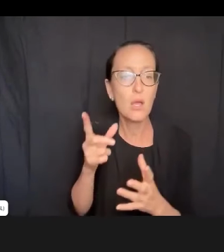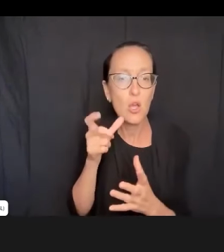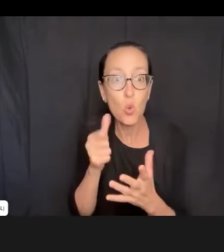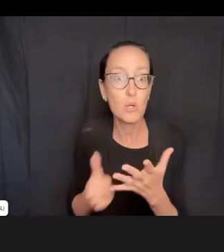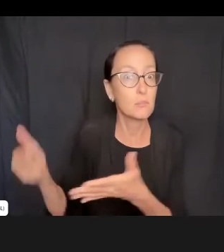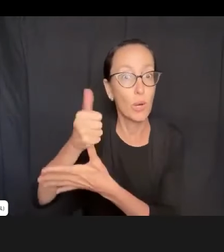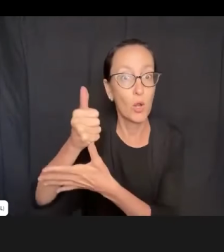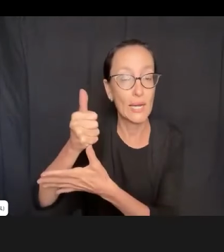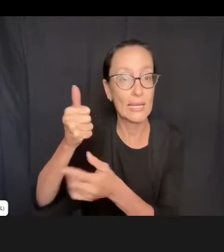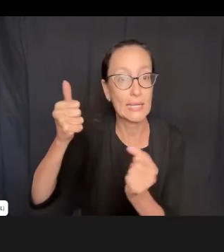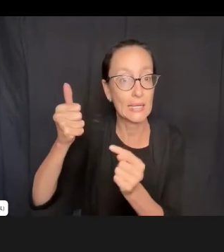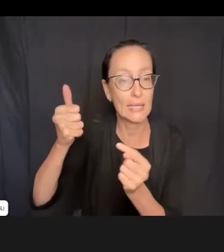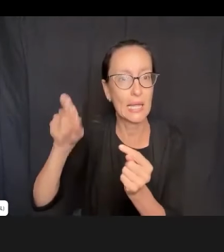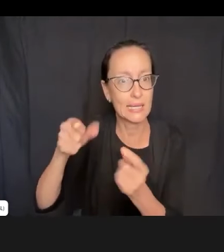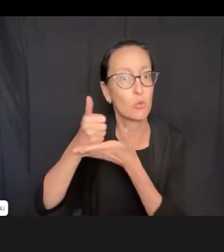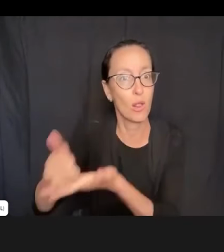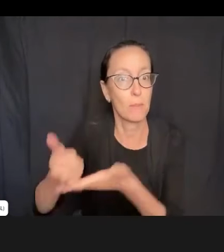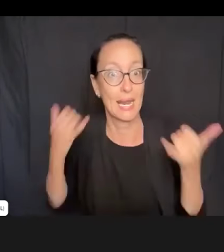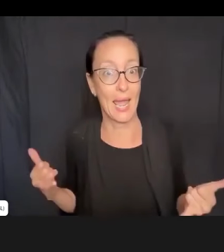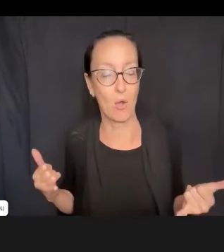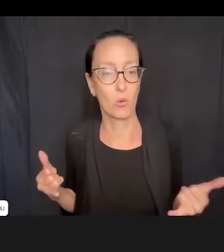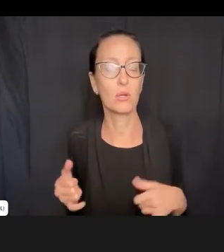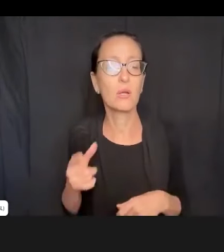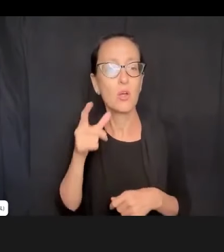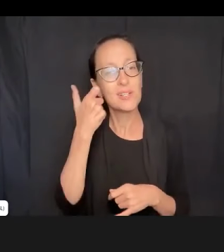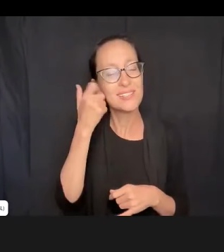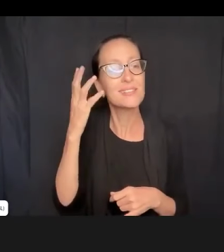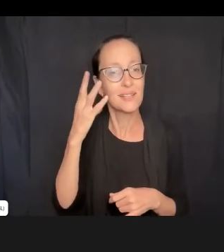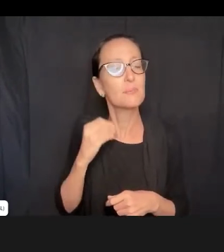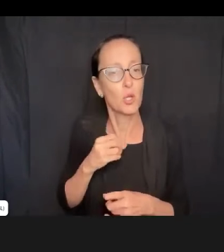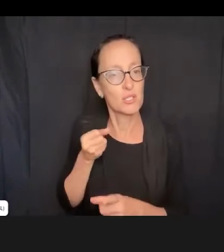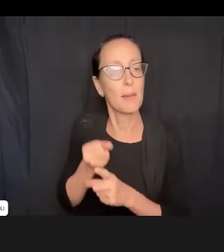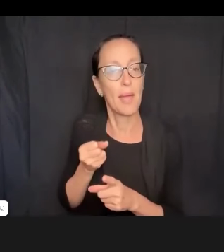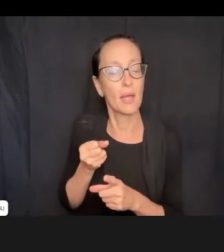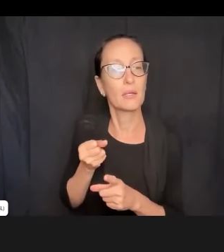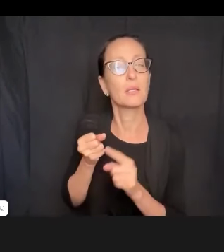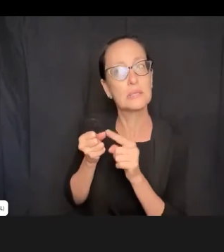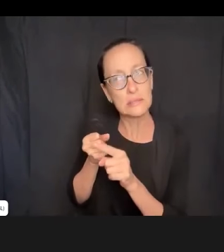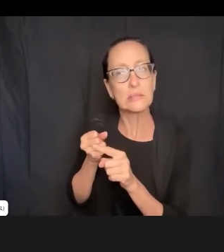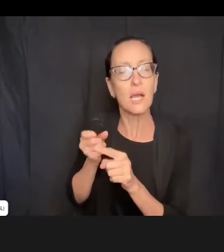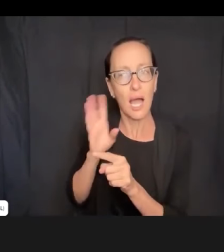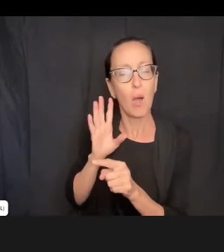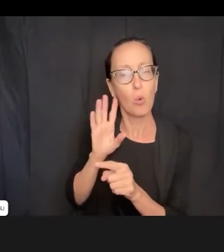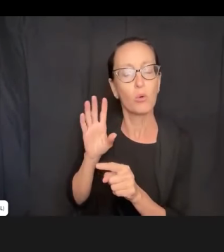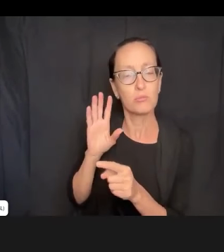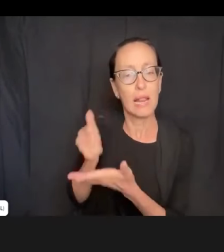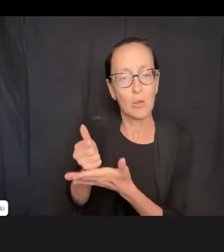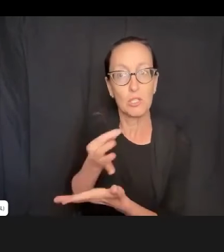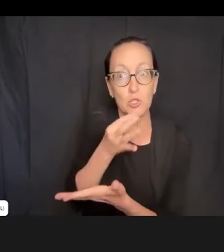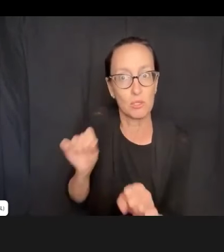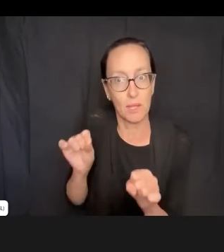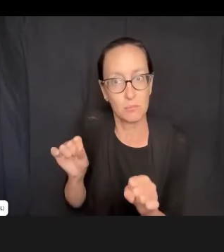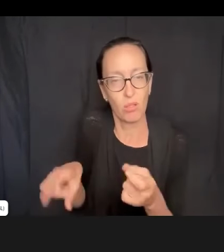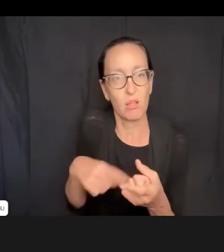most immediate priority. Who has been impacted, but we will get to as soon as we have available resources. And also